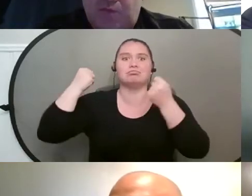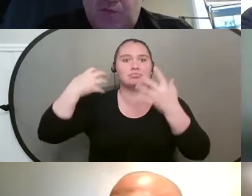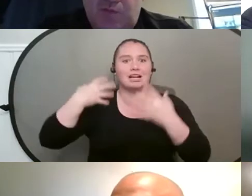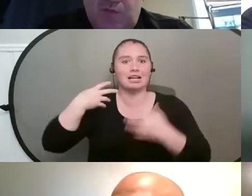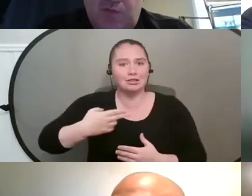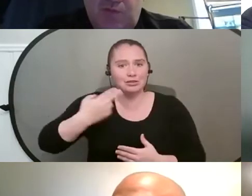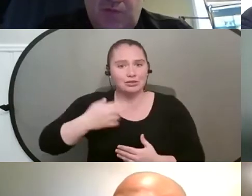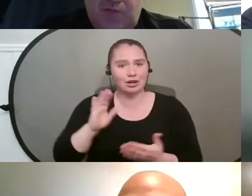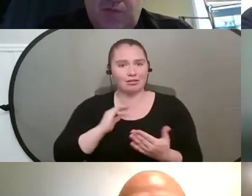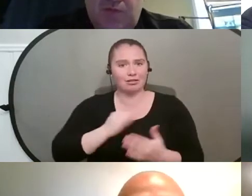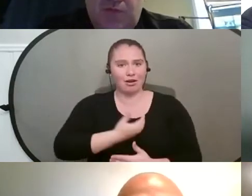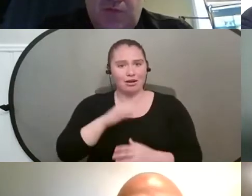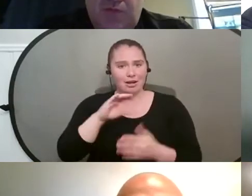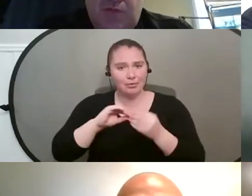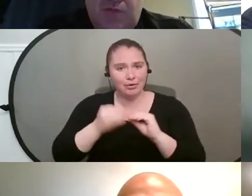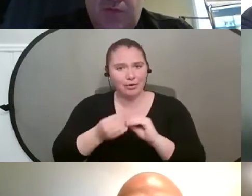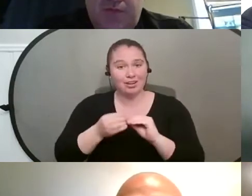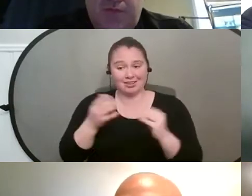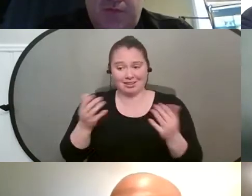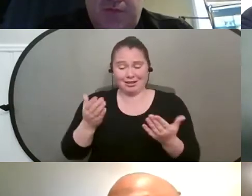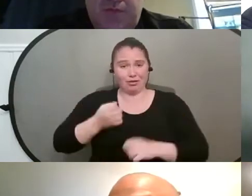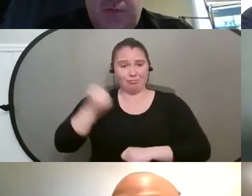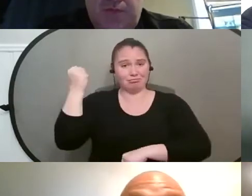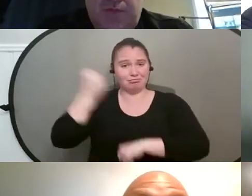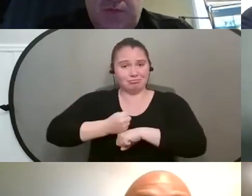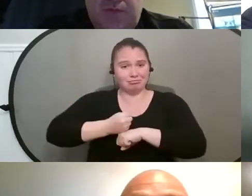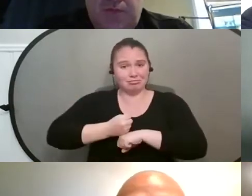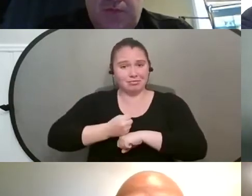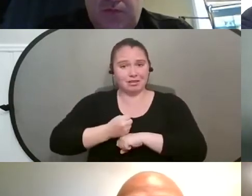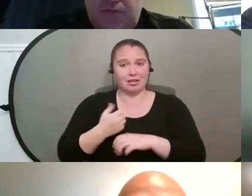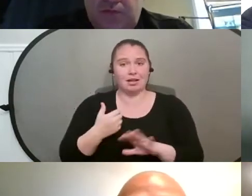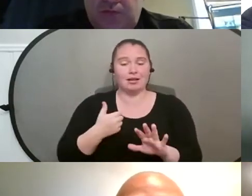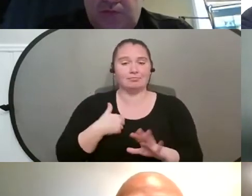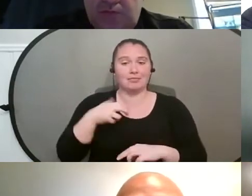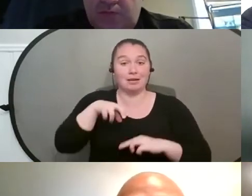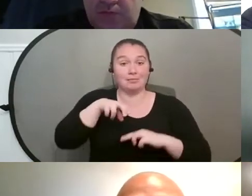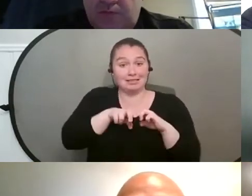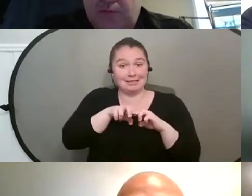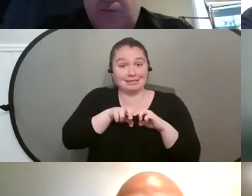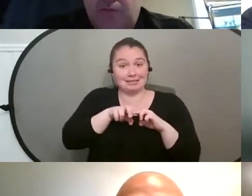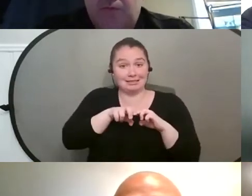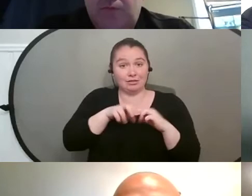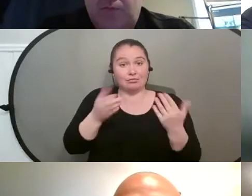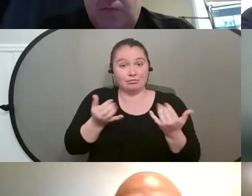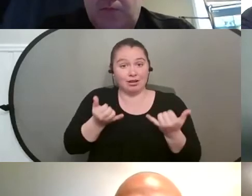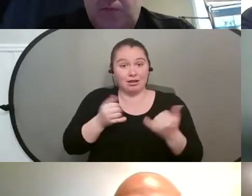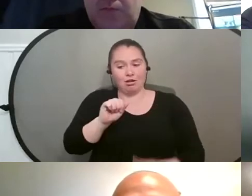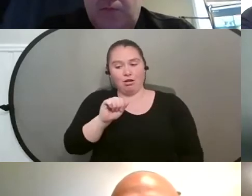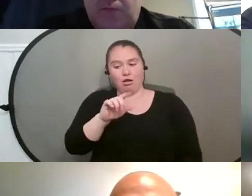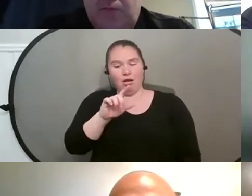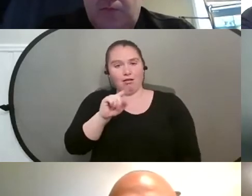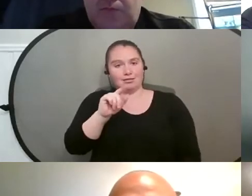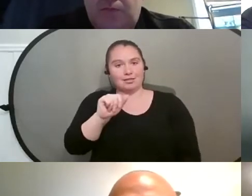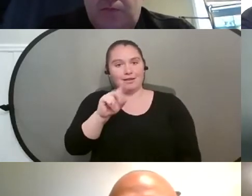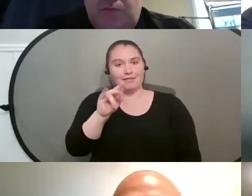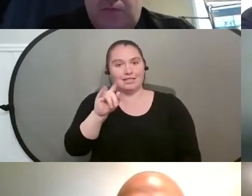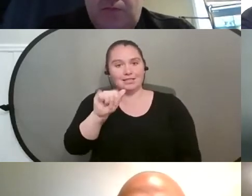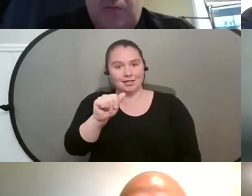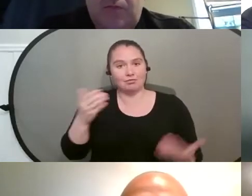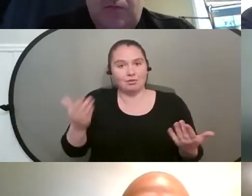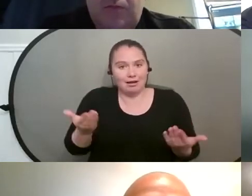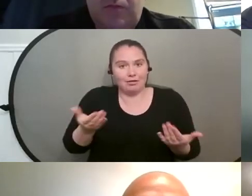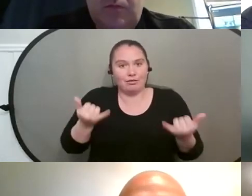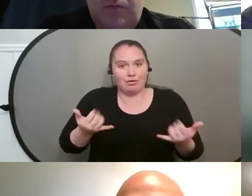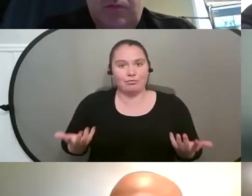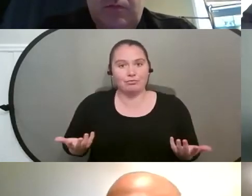school down right here inside I'm sitting in Alta Vista neighborhood right now. So that's